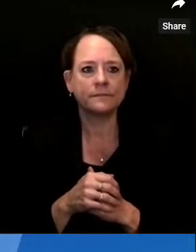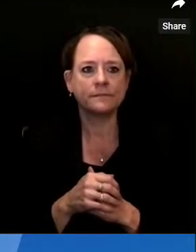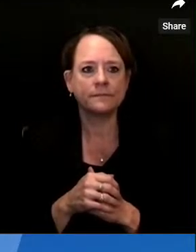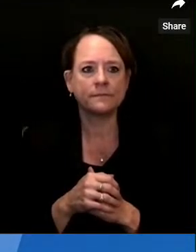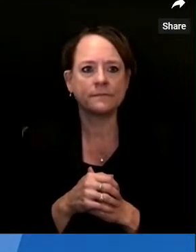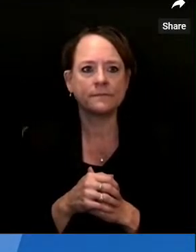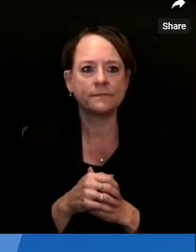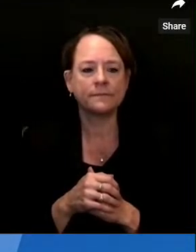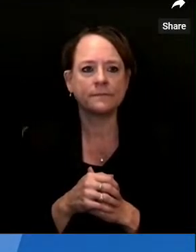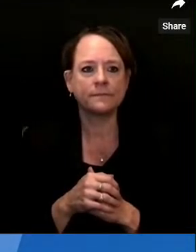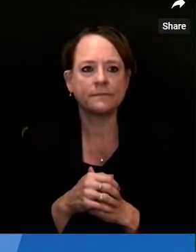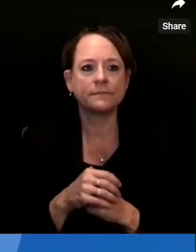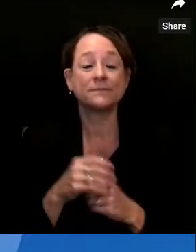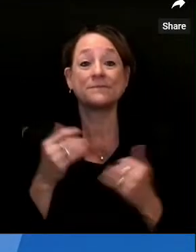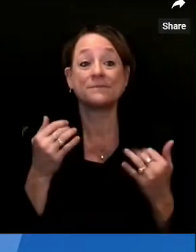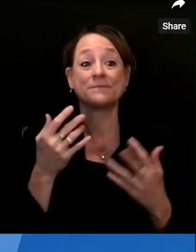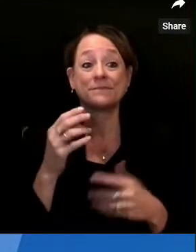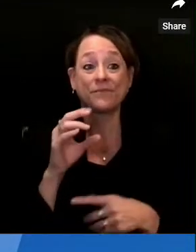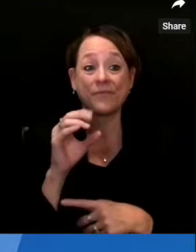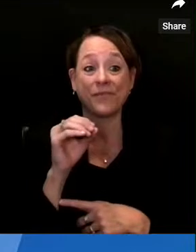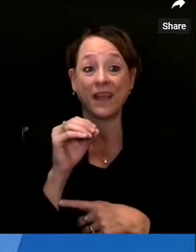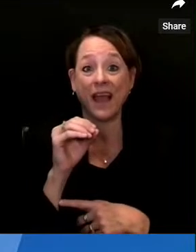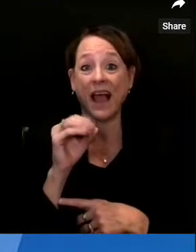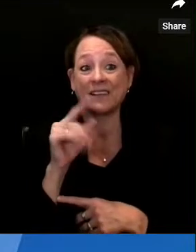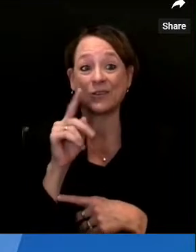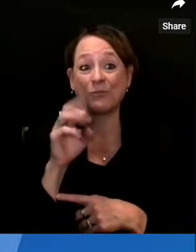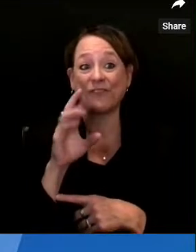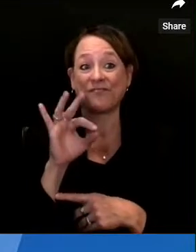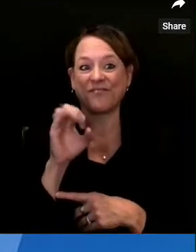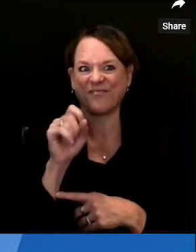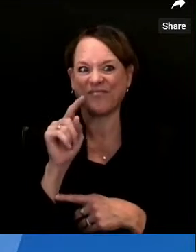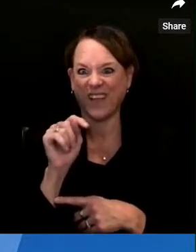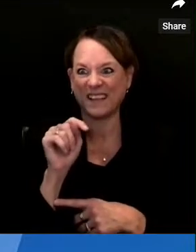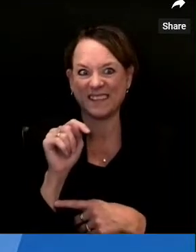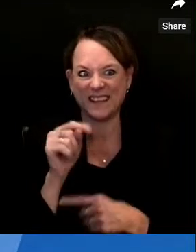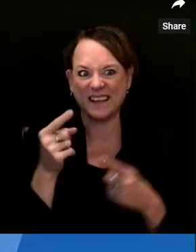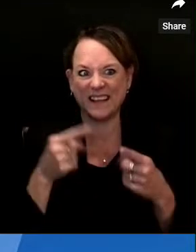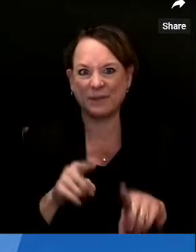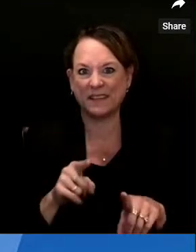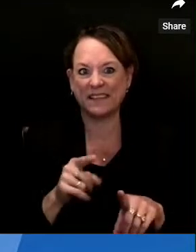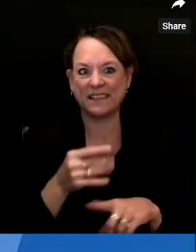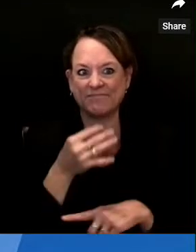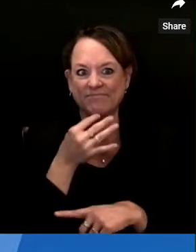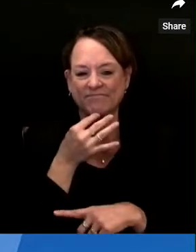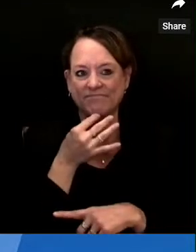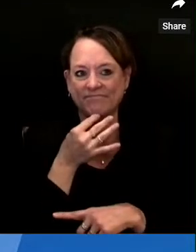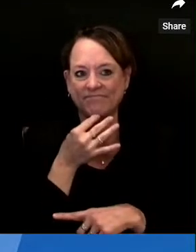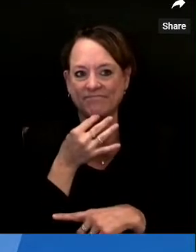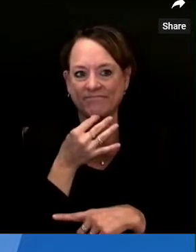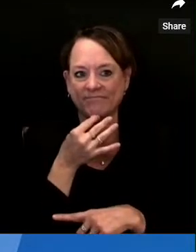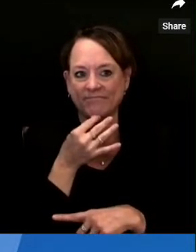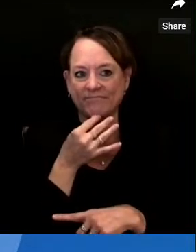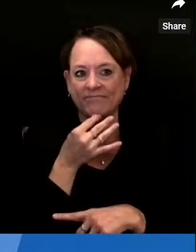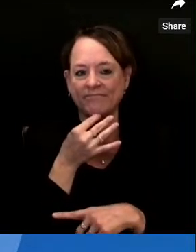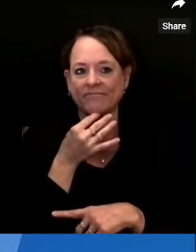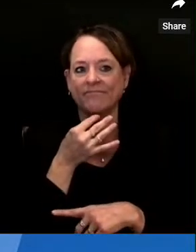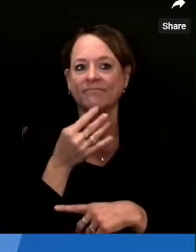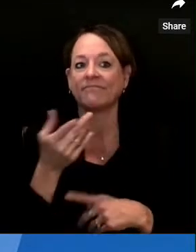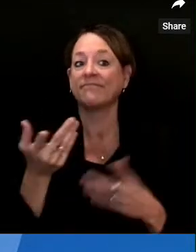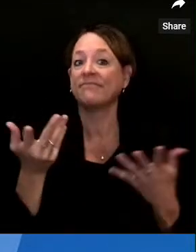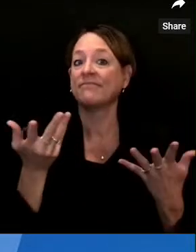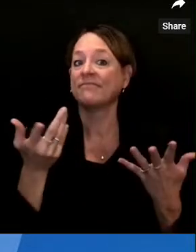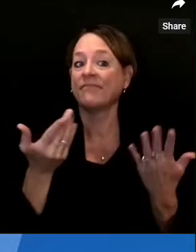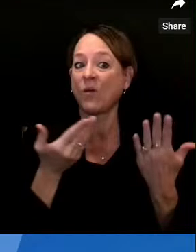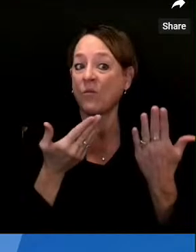What precautions would you or recommendations would you give to people who plan to attend, if at all, if you think they shouldn't at